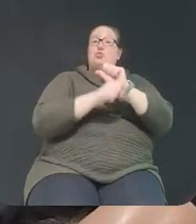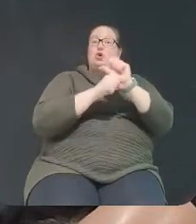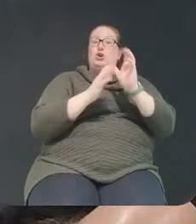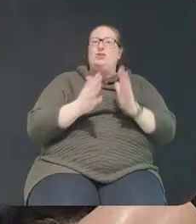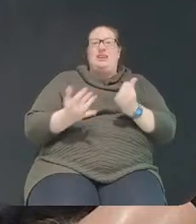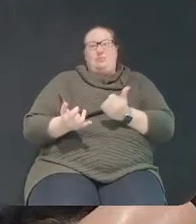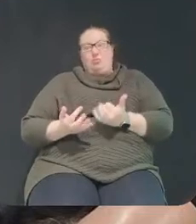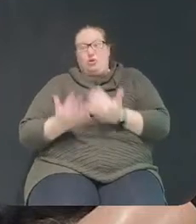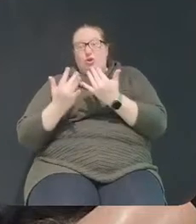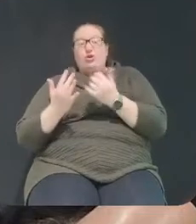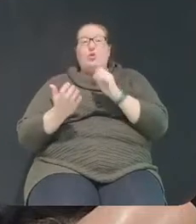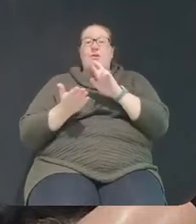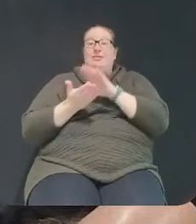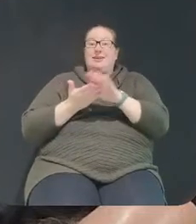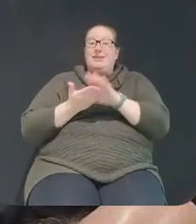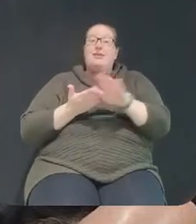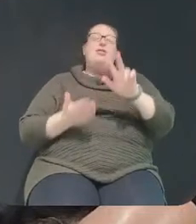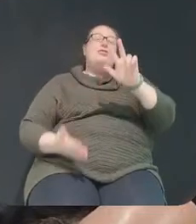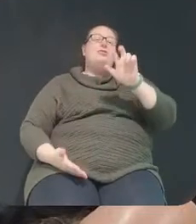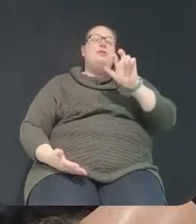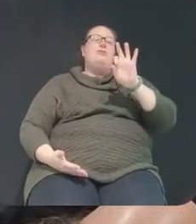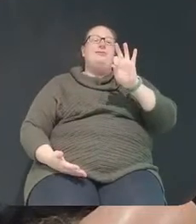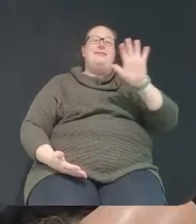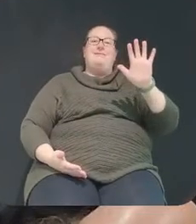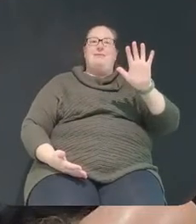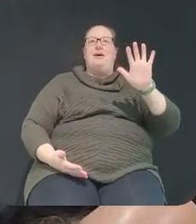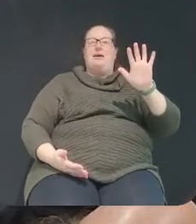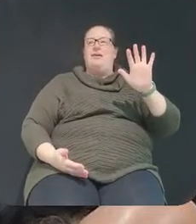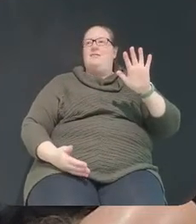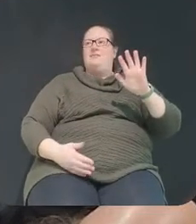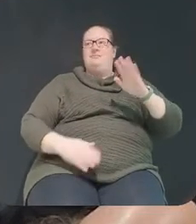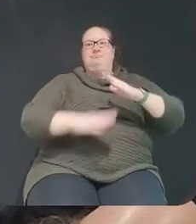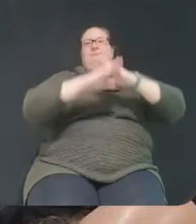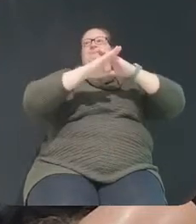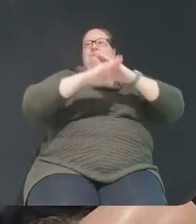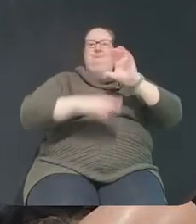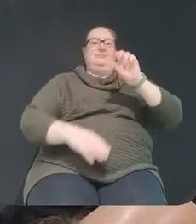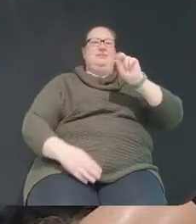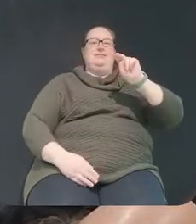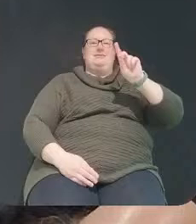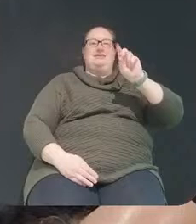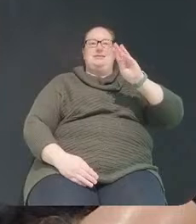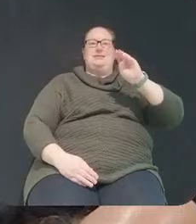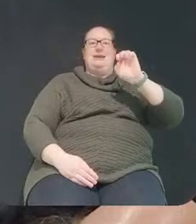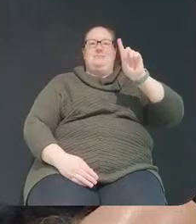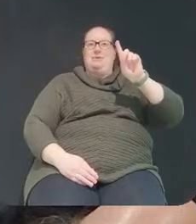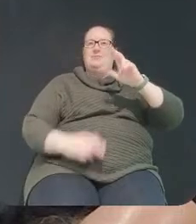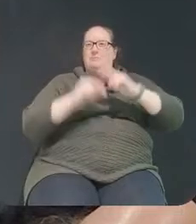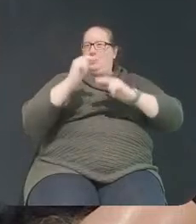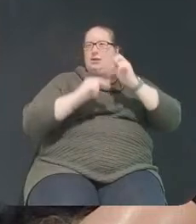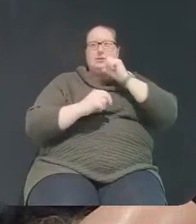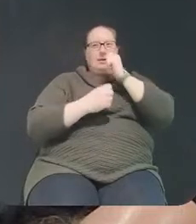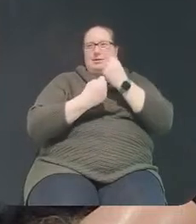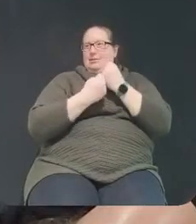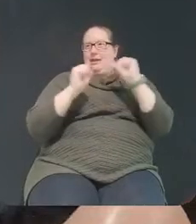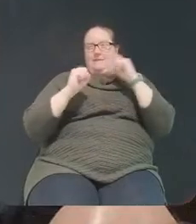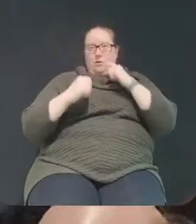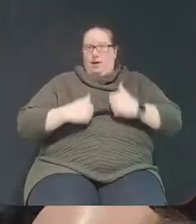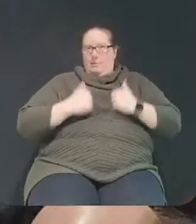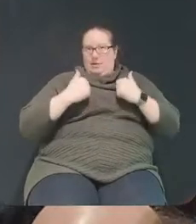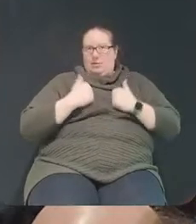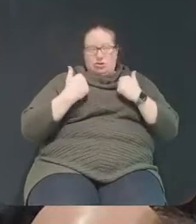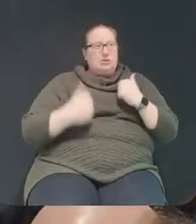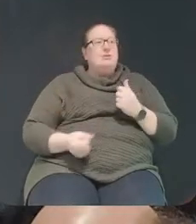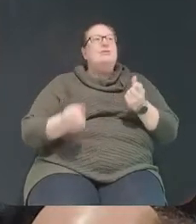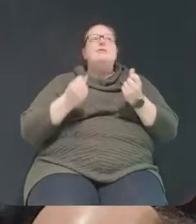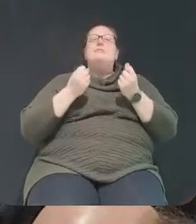or razed 395 condemned buildings deemed insanitary and unsafe for habitation, many of which were